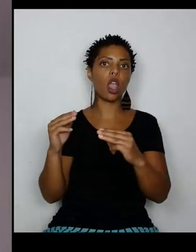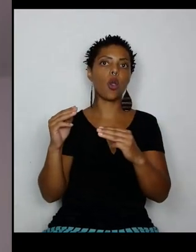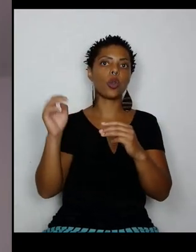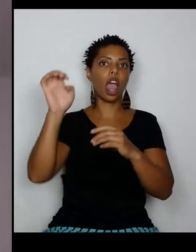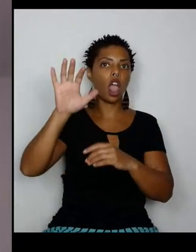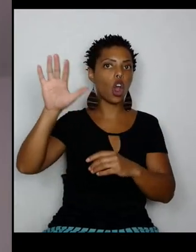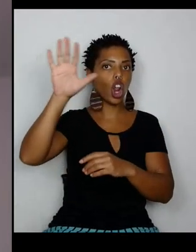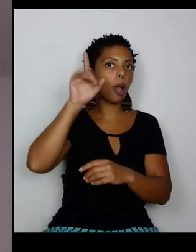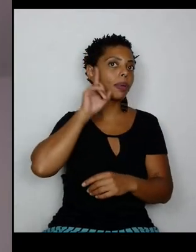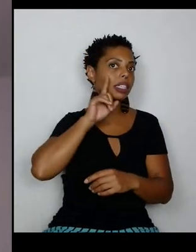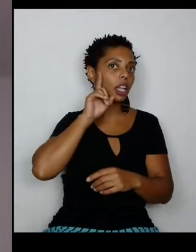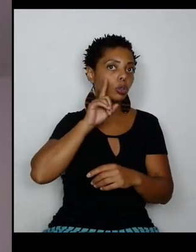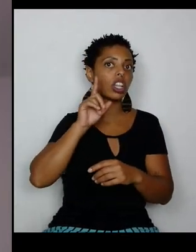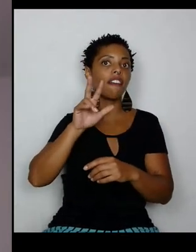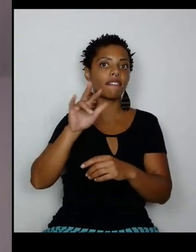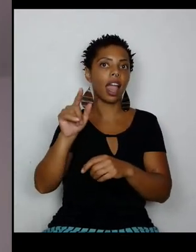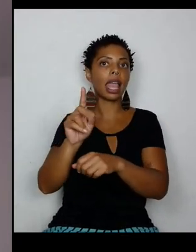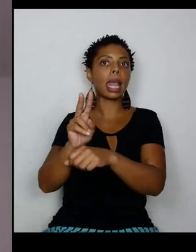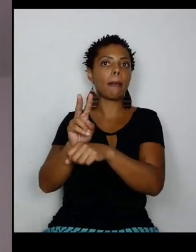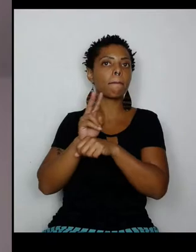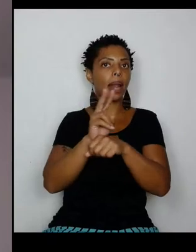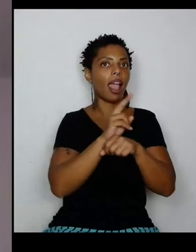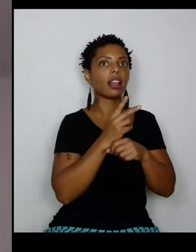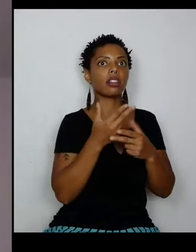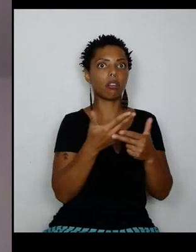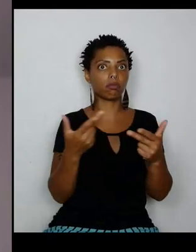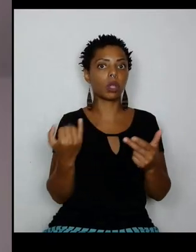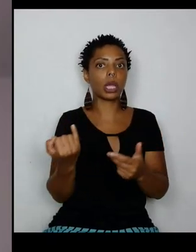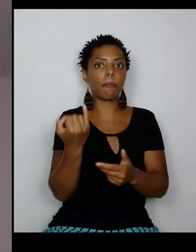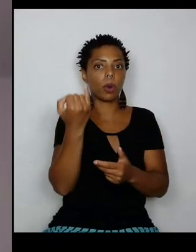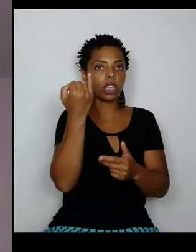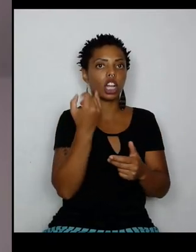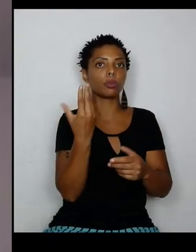from european and american museums already